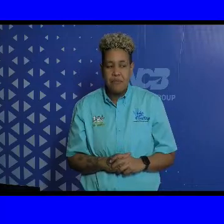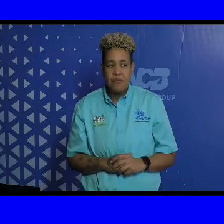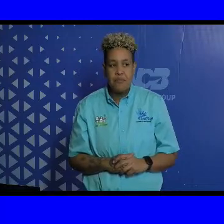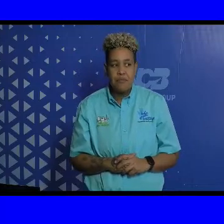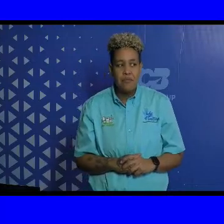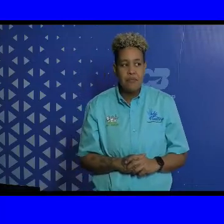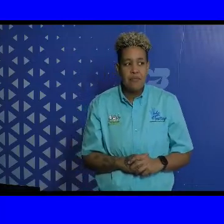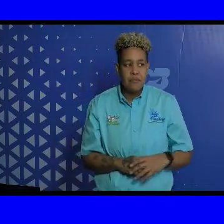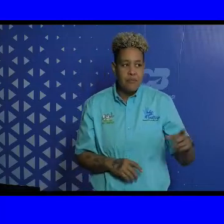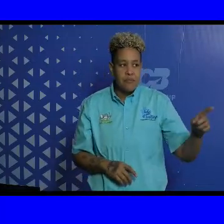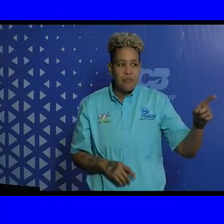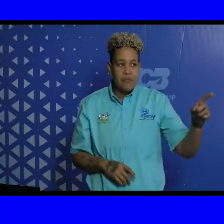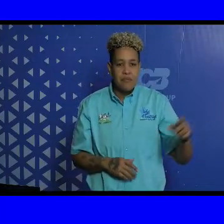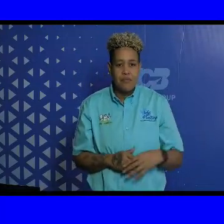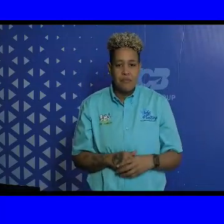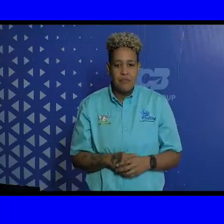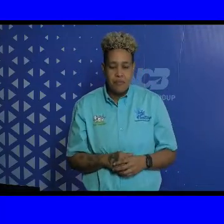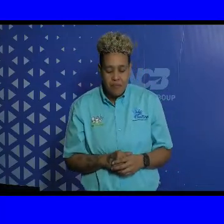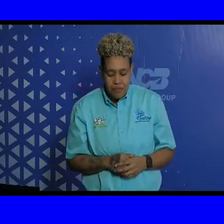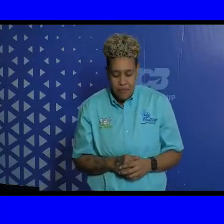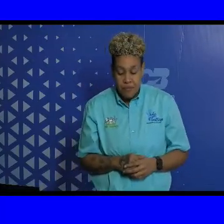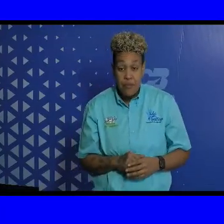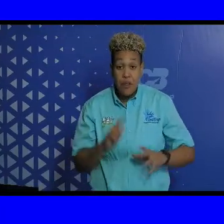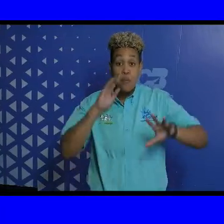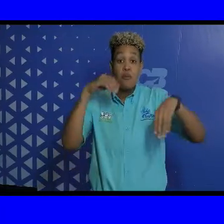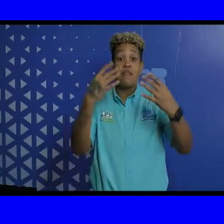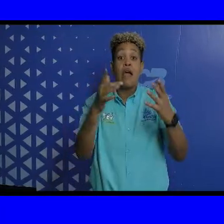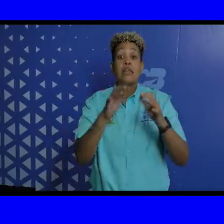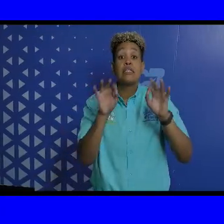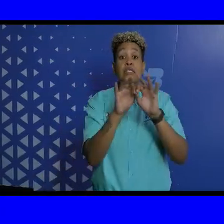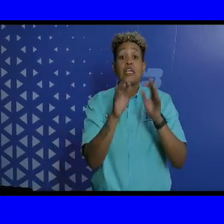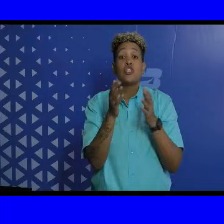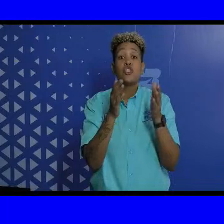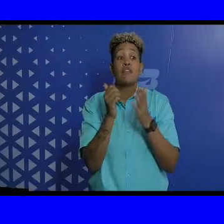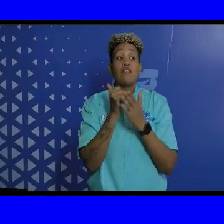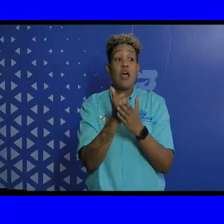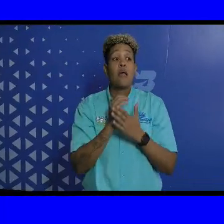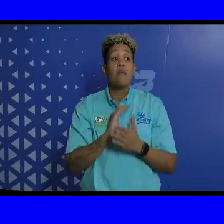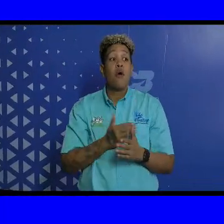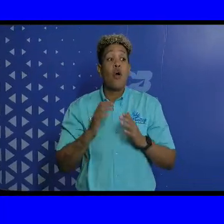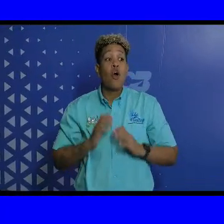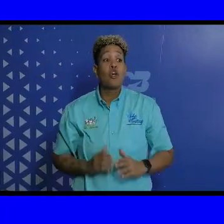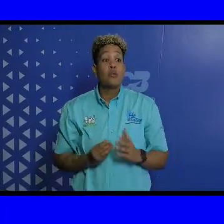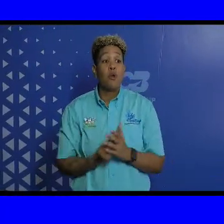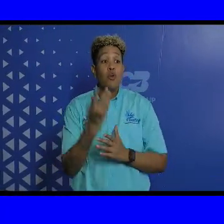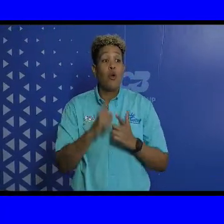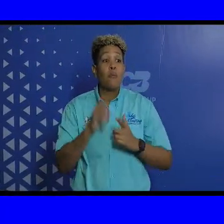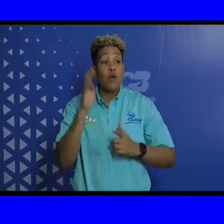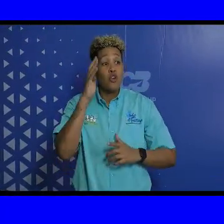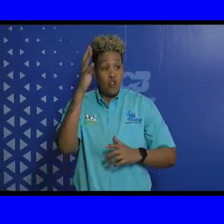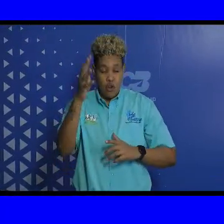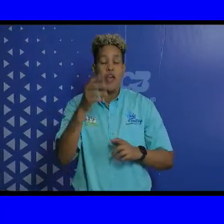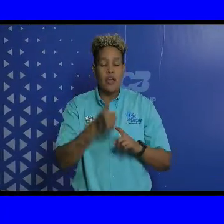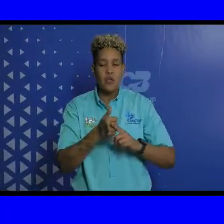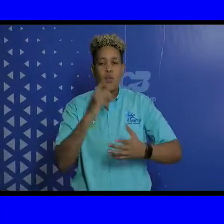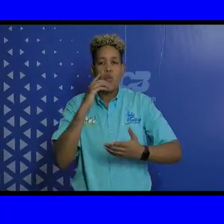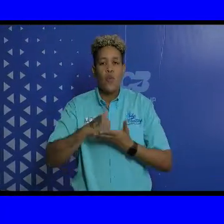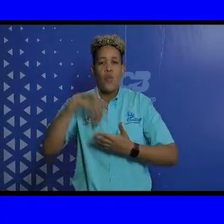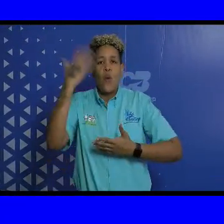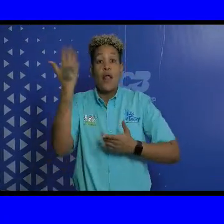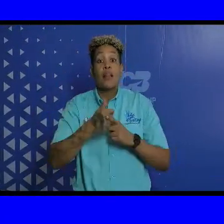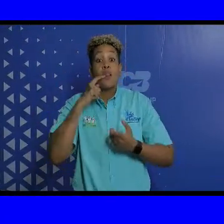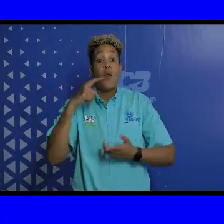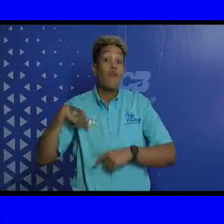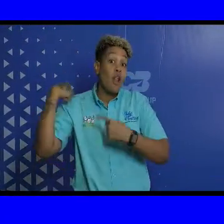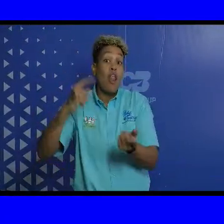unique in the Caribbean, providing essential services to help our customers grow and create wealth over the long run